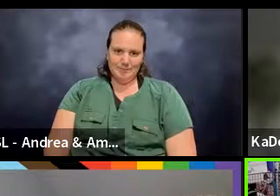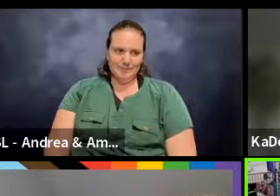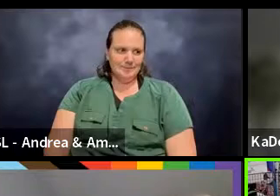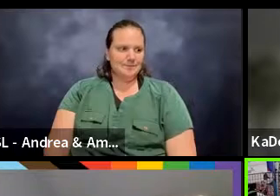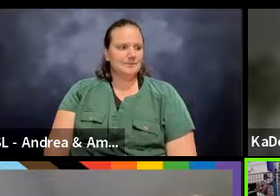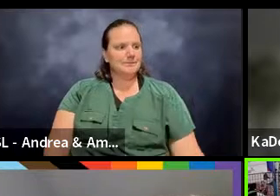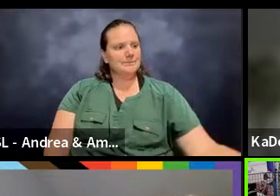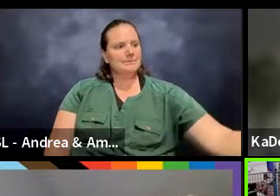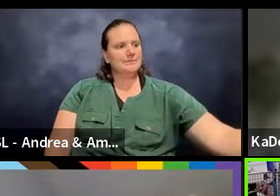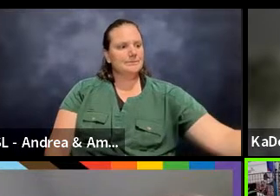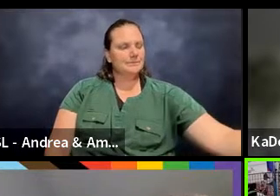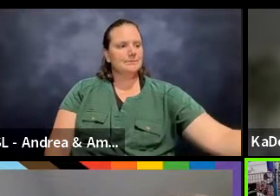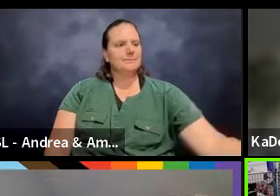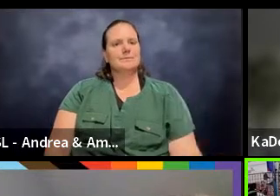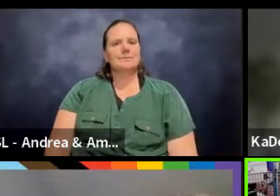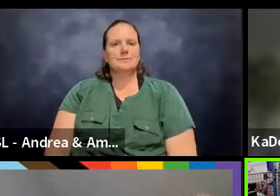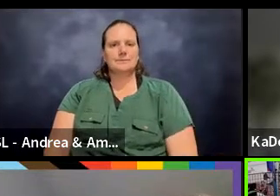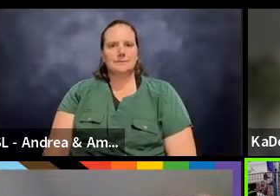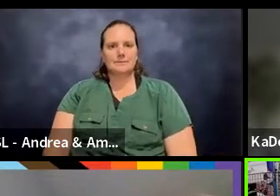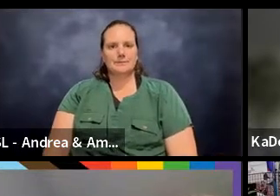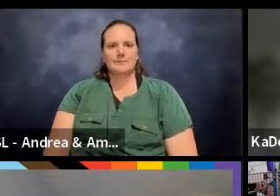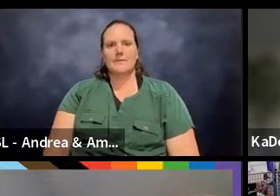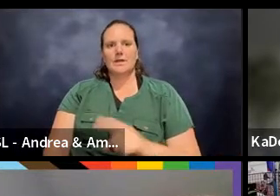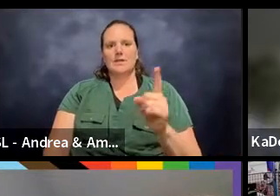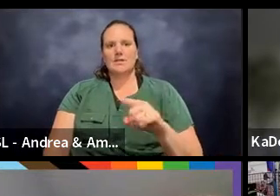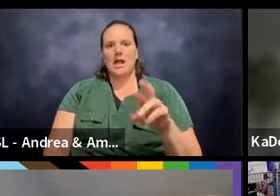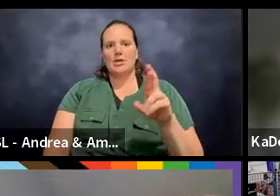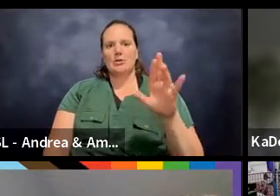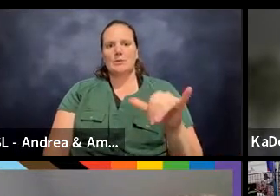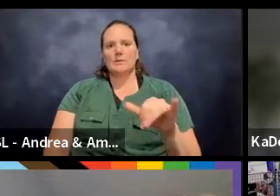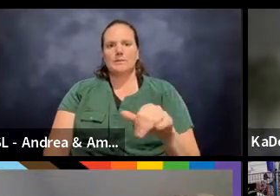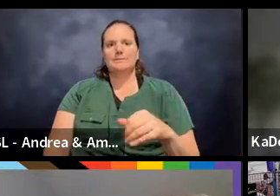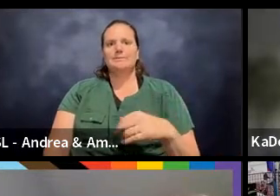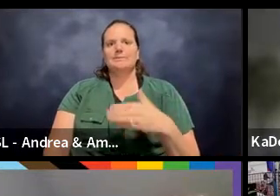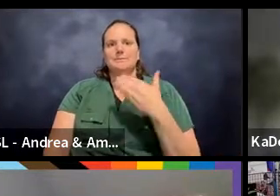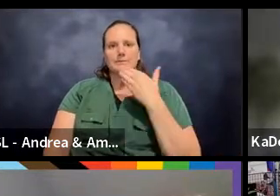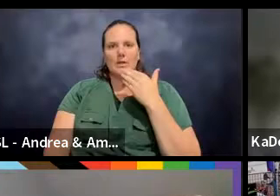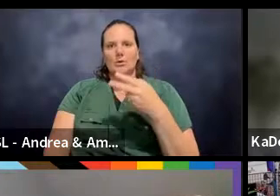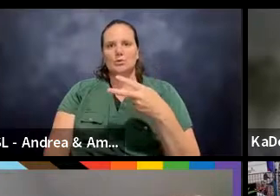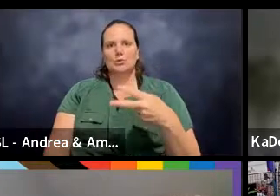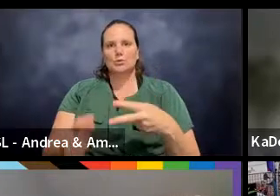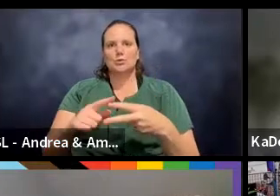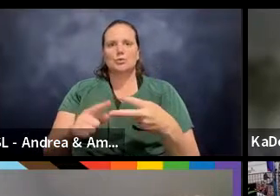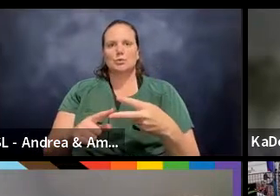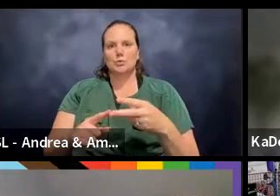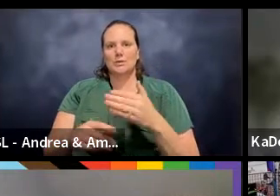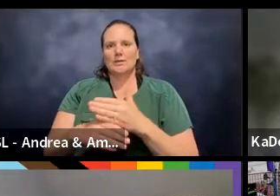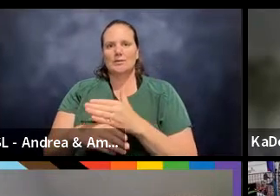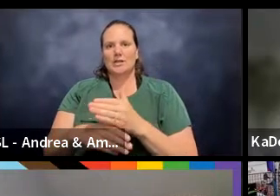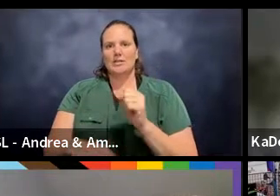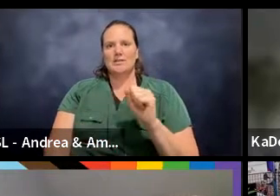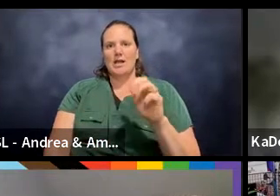Okay, Zachary. Awesome, thank you. The two questions, I kind of share Sam's